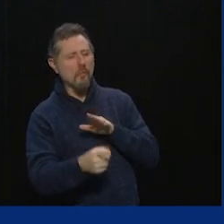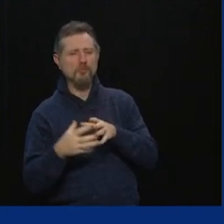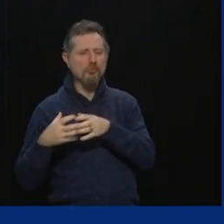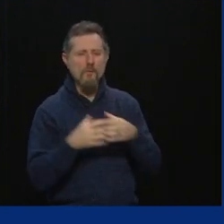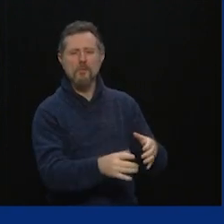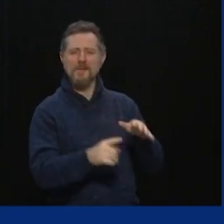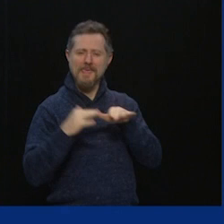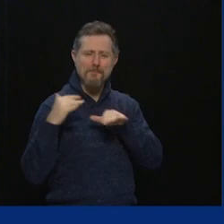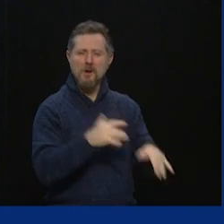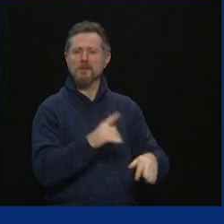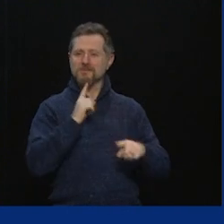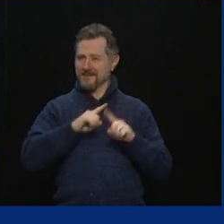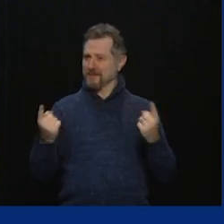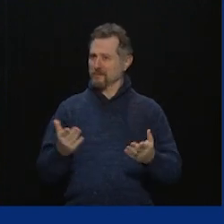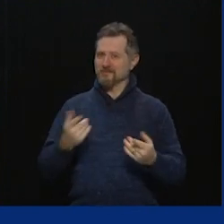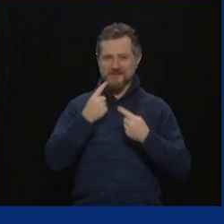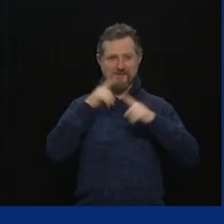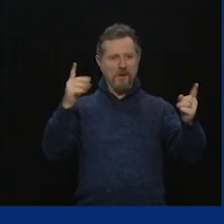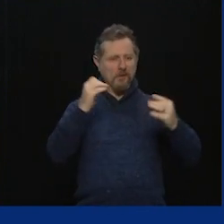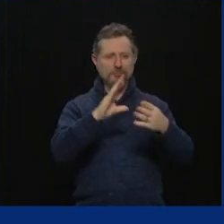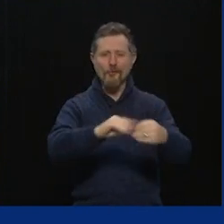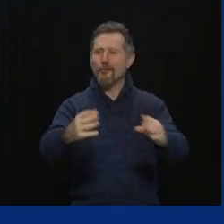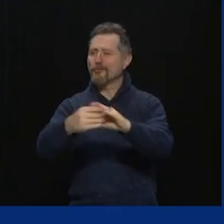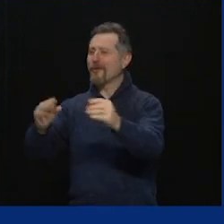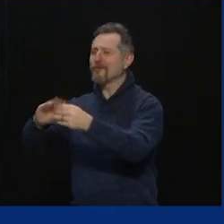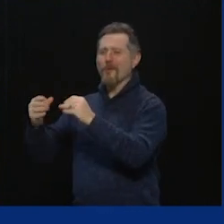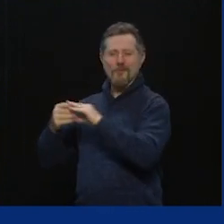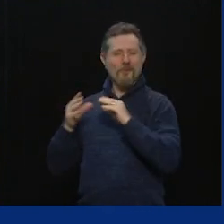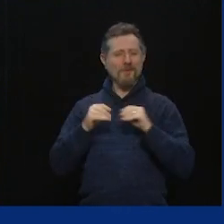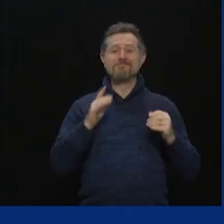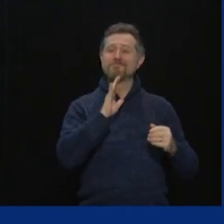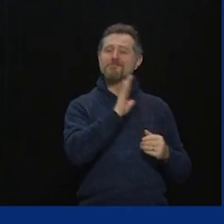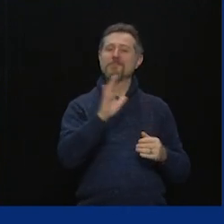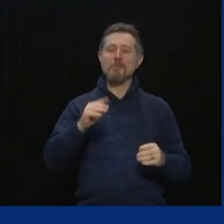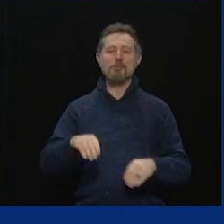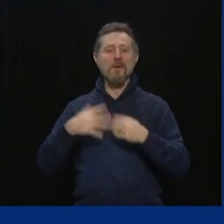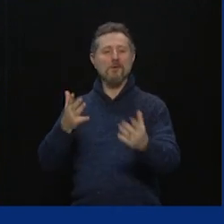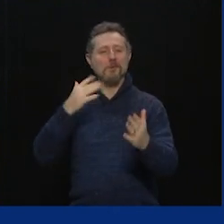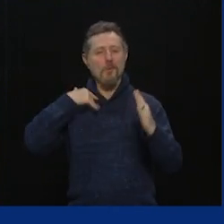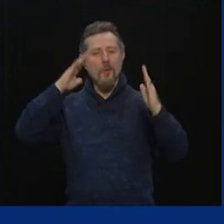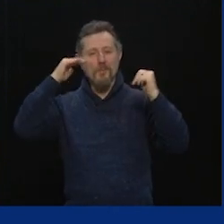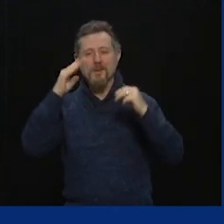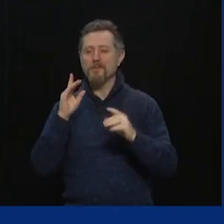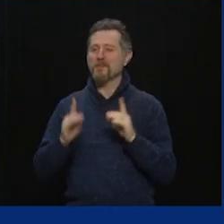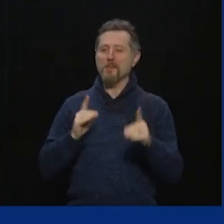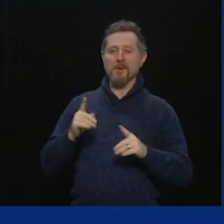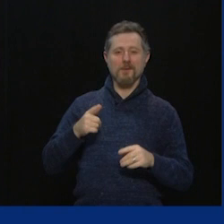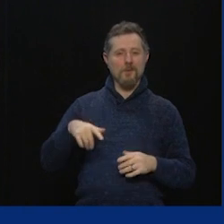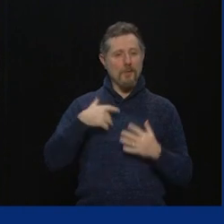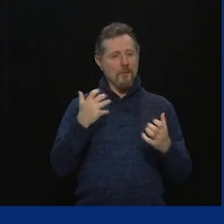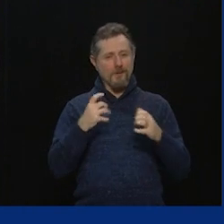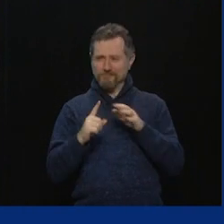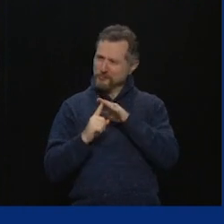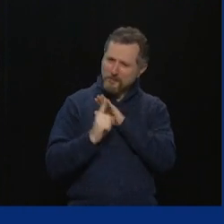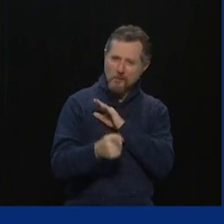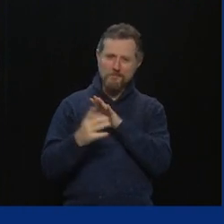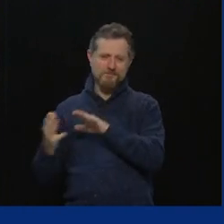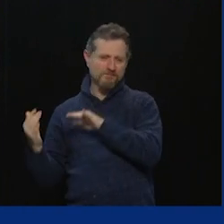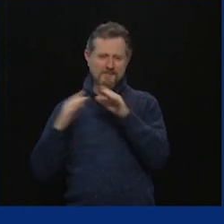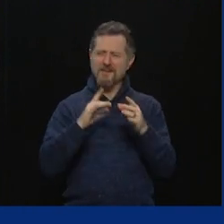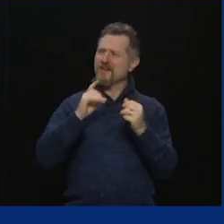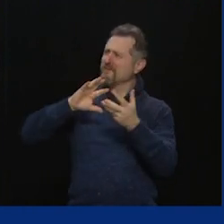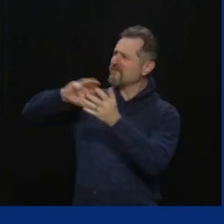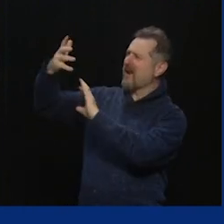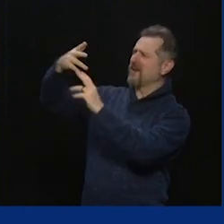their success will also be a beacon of hope for others seeking refuge from violence and persecution. And the idea of the Lady Liberty